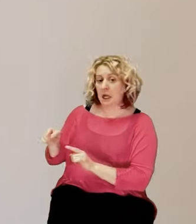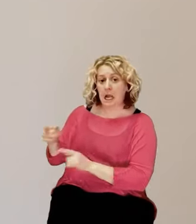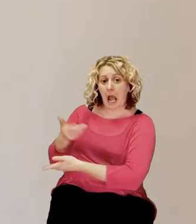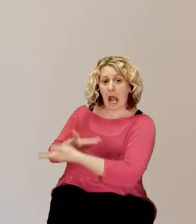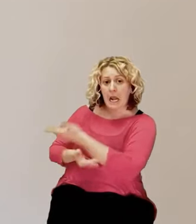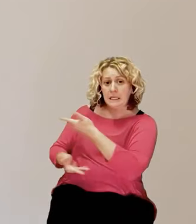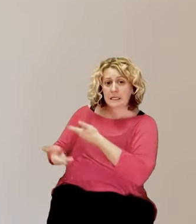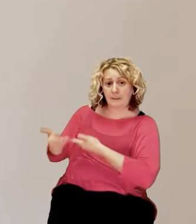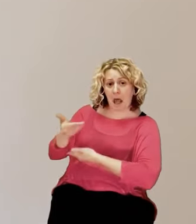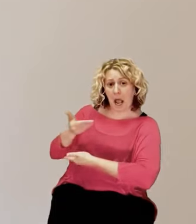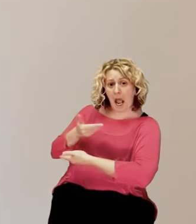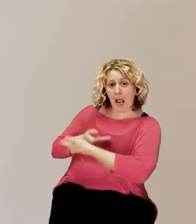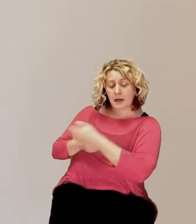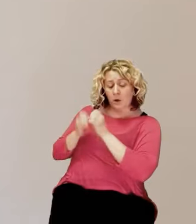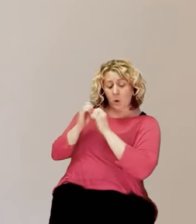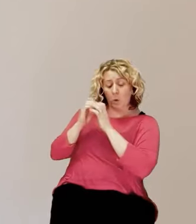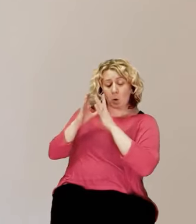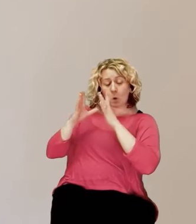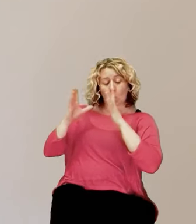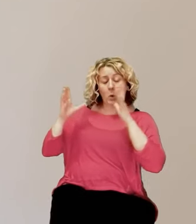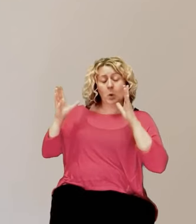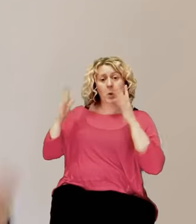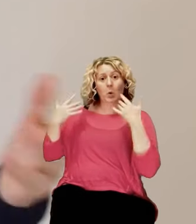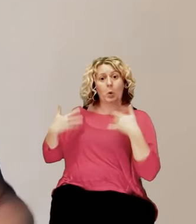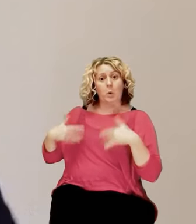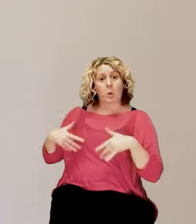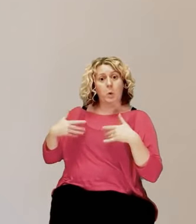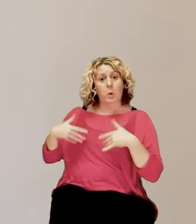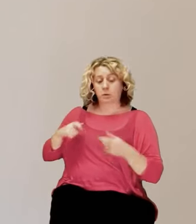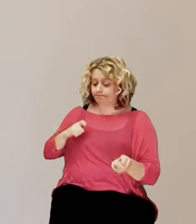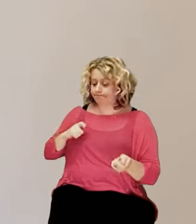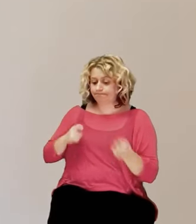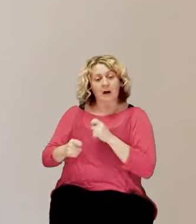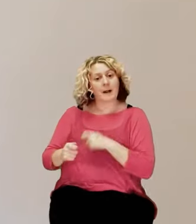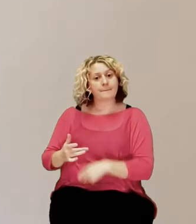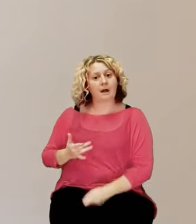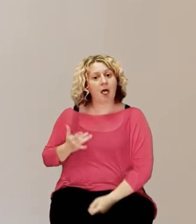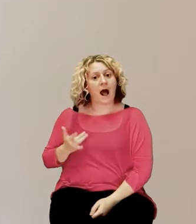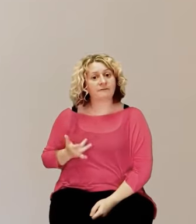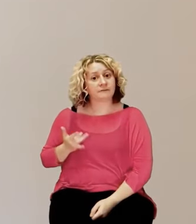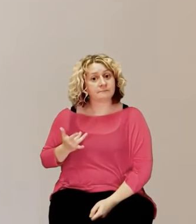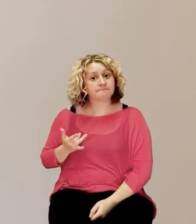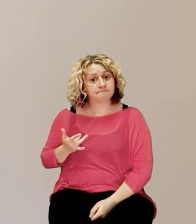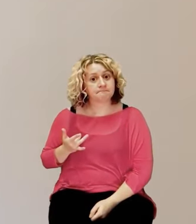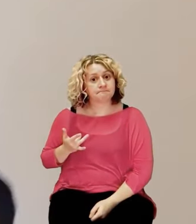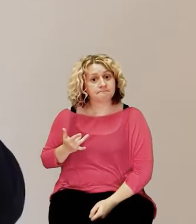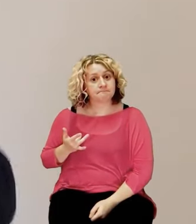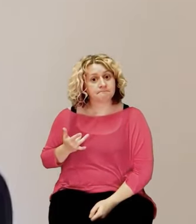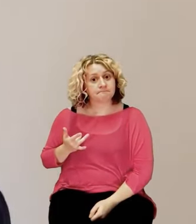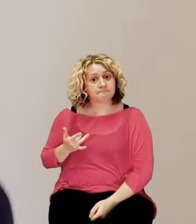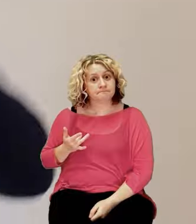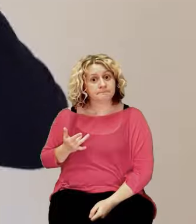me to understand the Christian message. It's changed my life for the last 3 years.